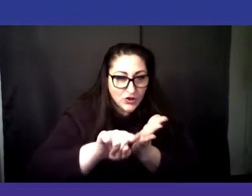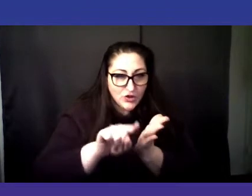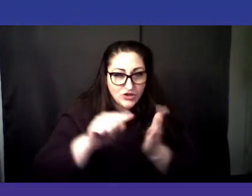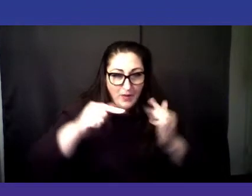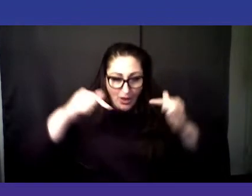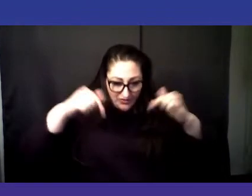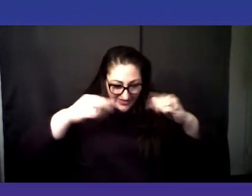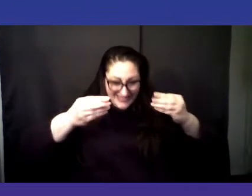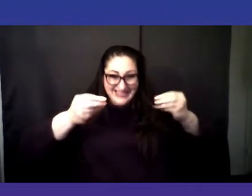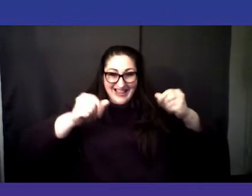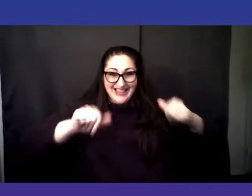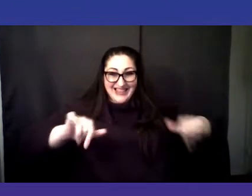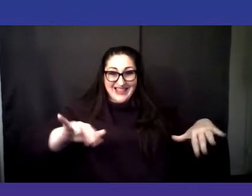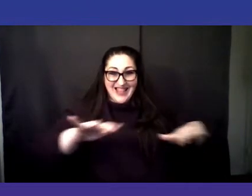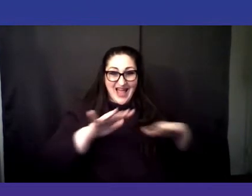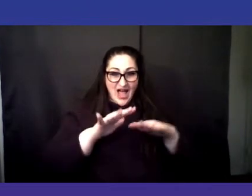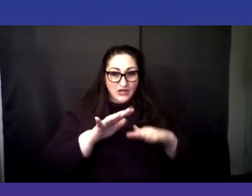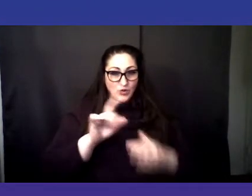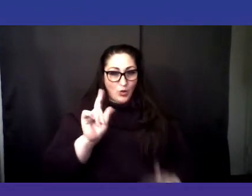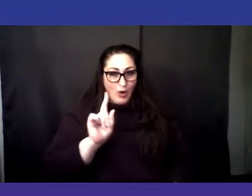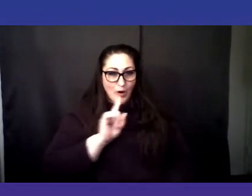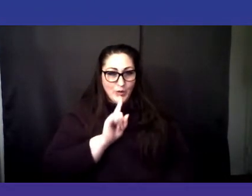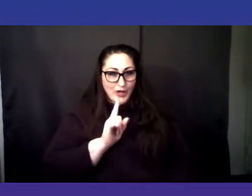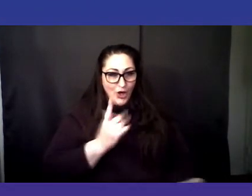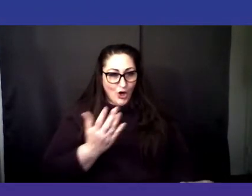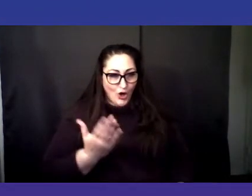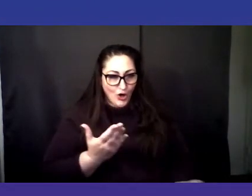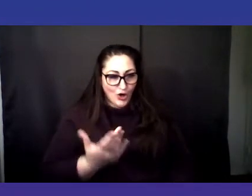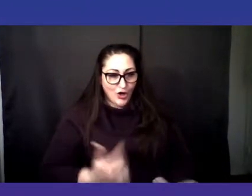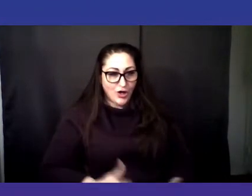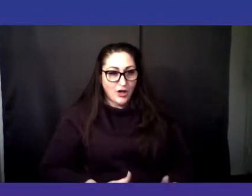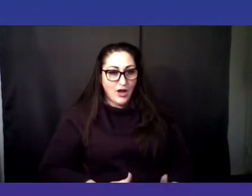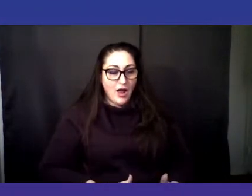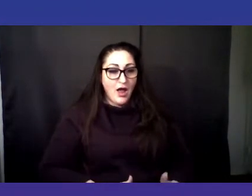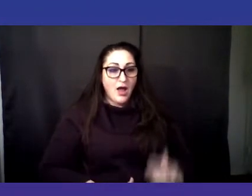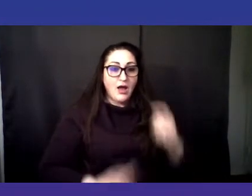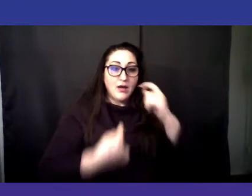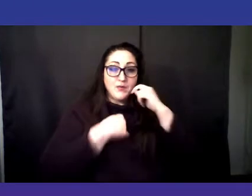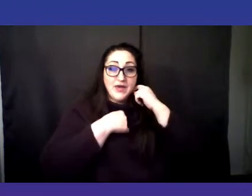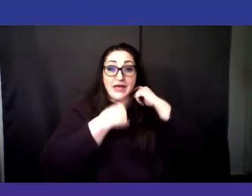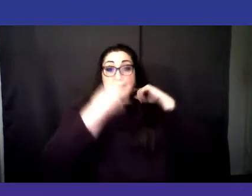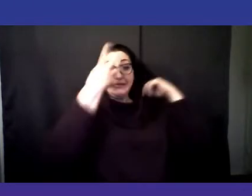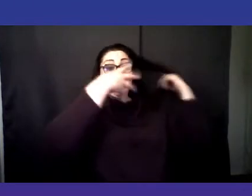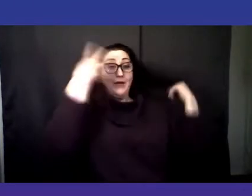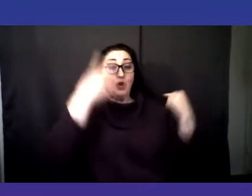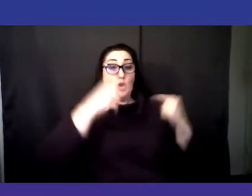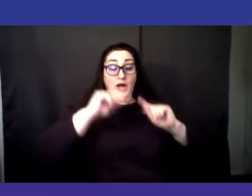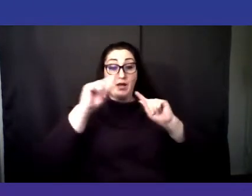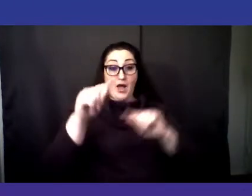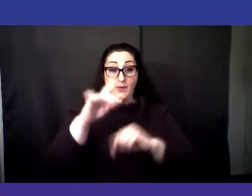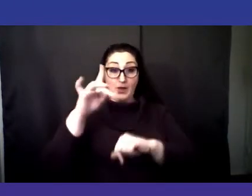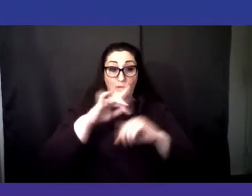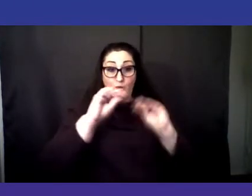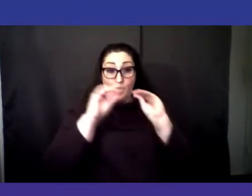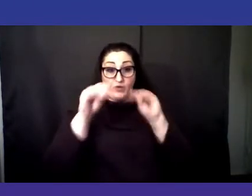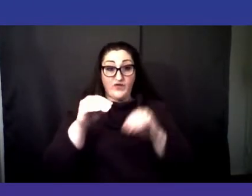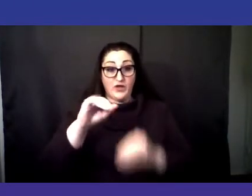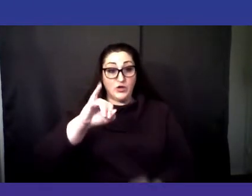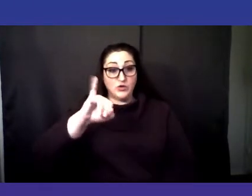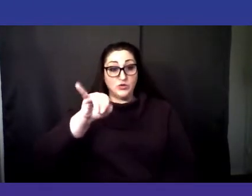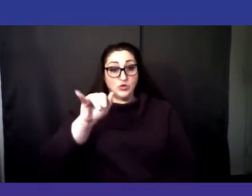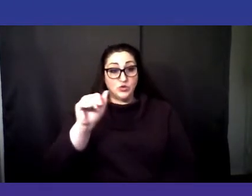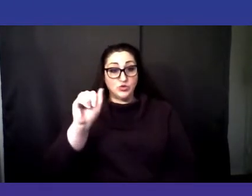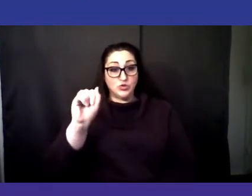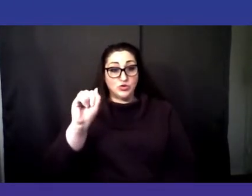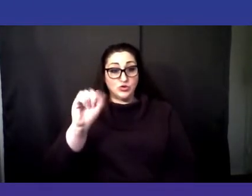me as an immigrant coming to Jackson Heights, I would like